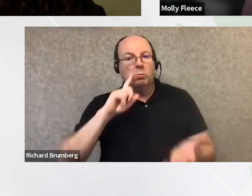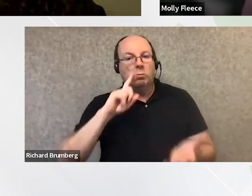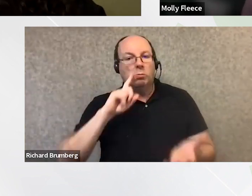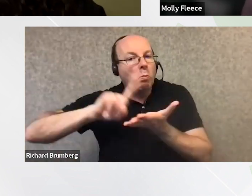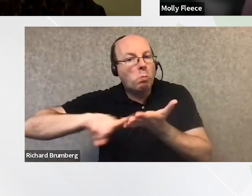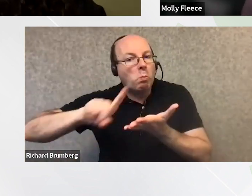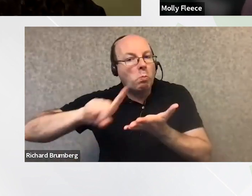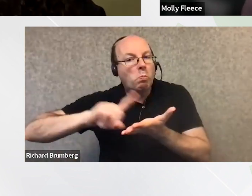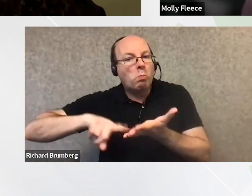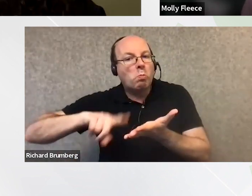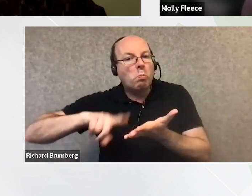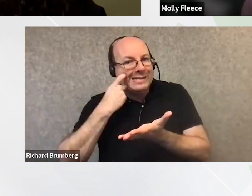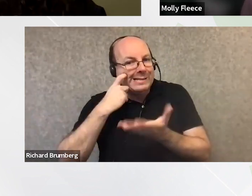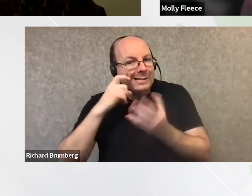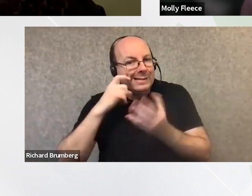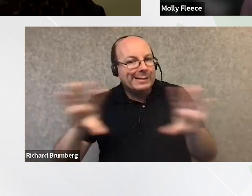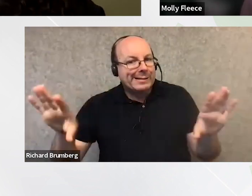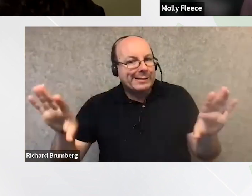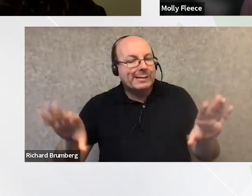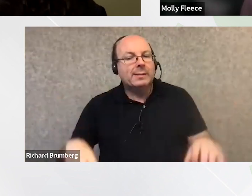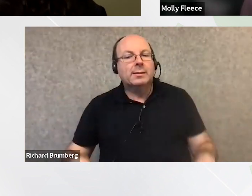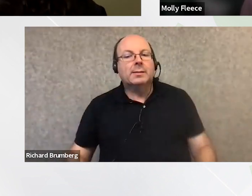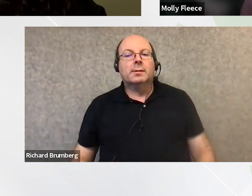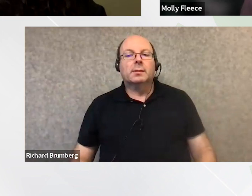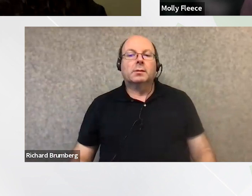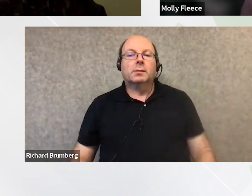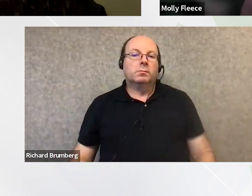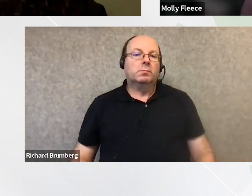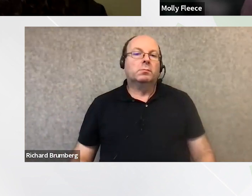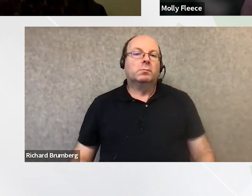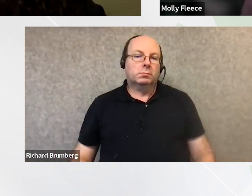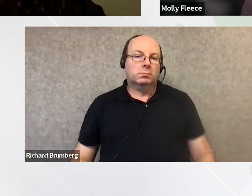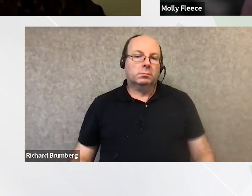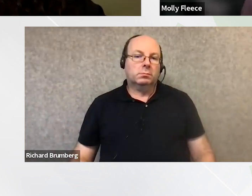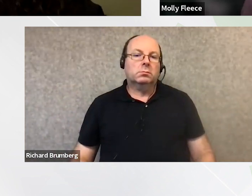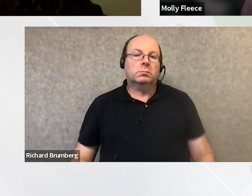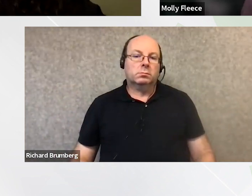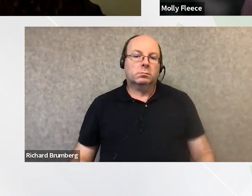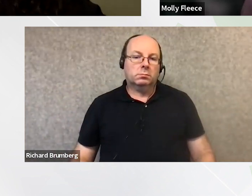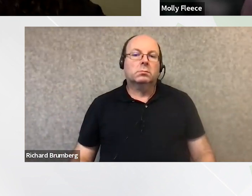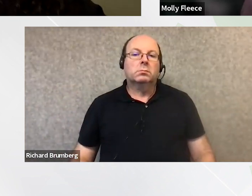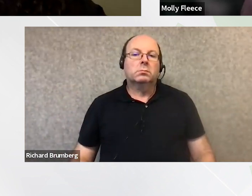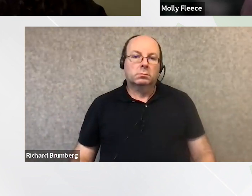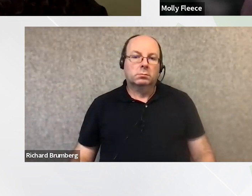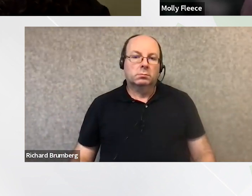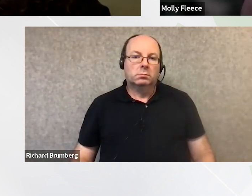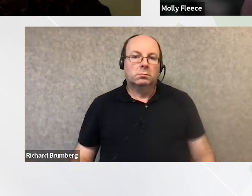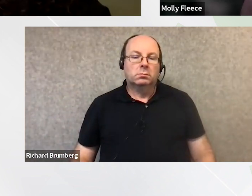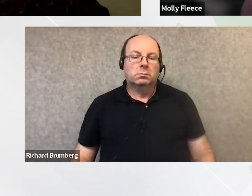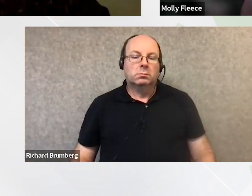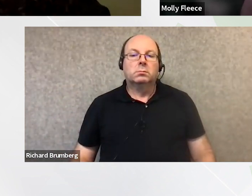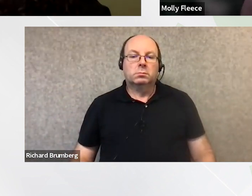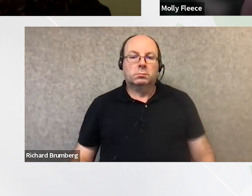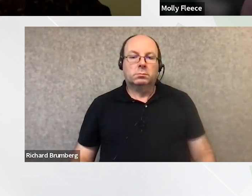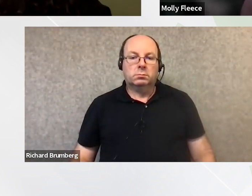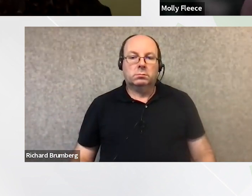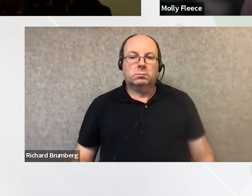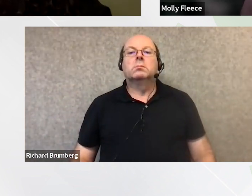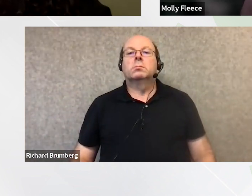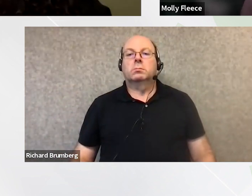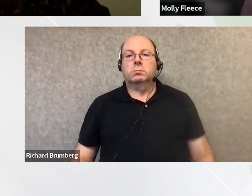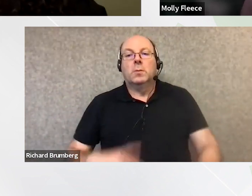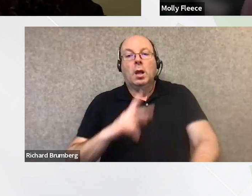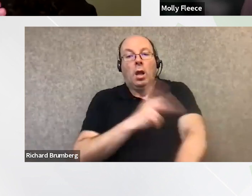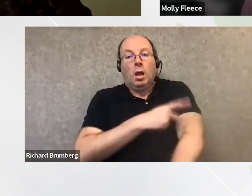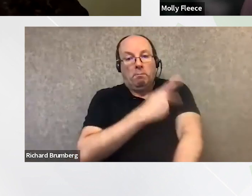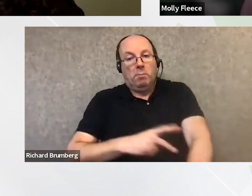just announced that indicates a possible connection of increased risk of stroke in patients older than